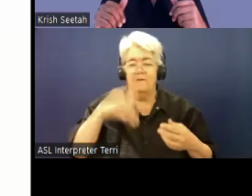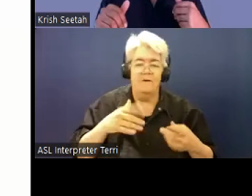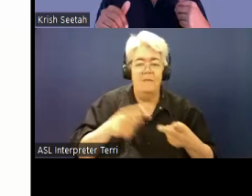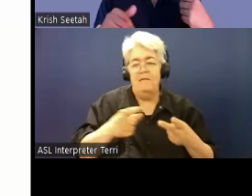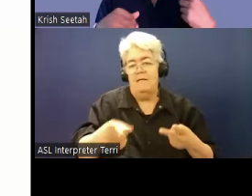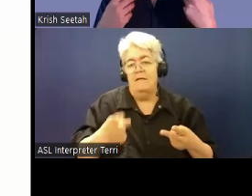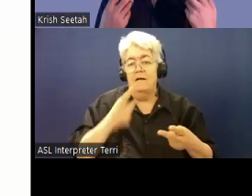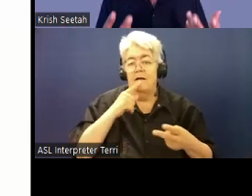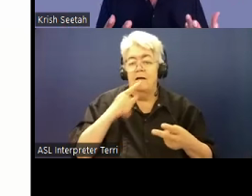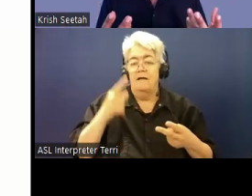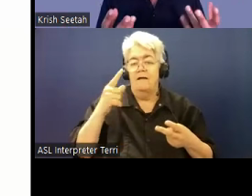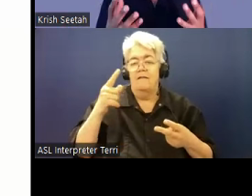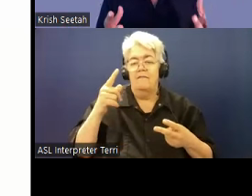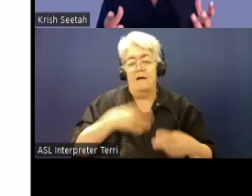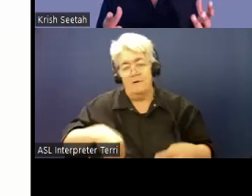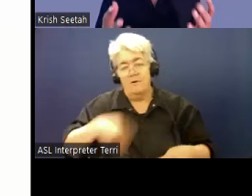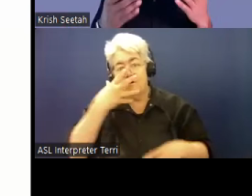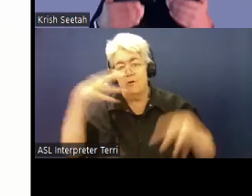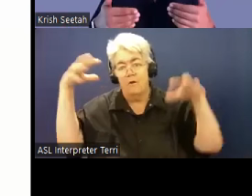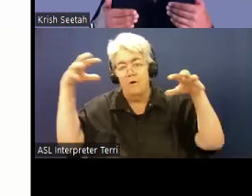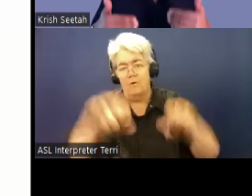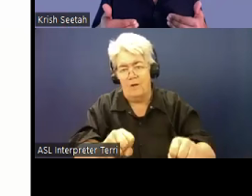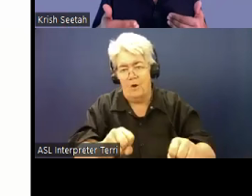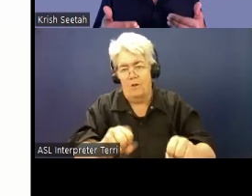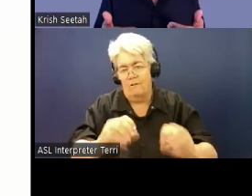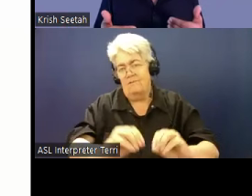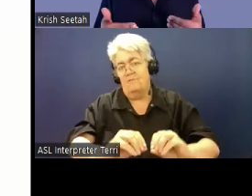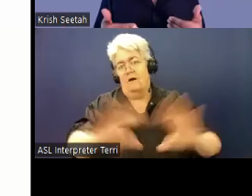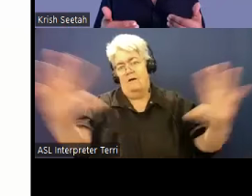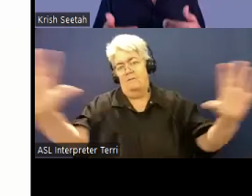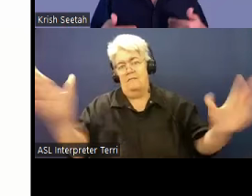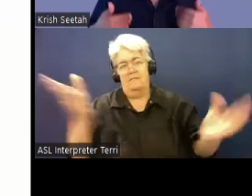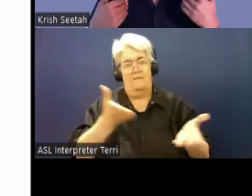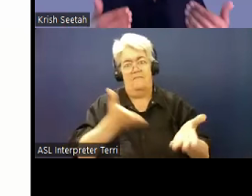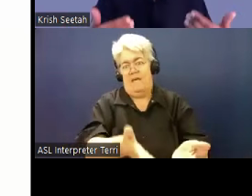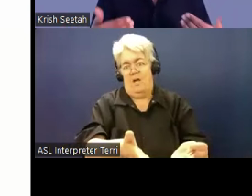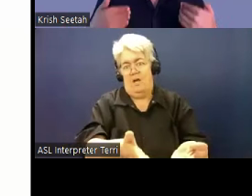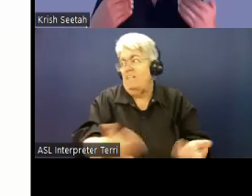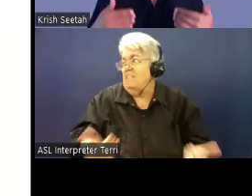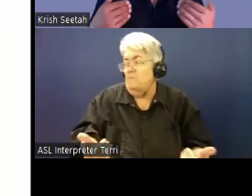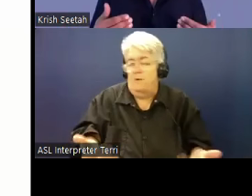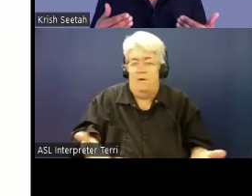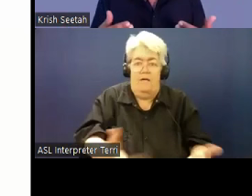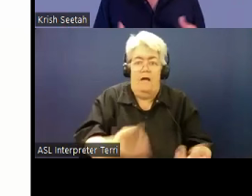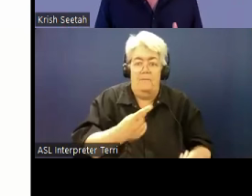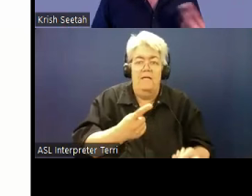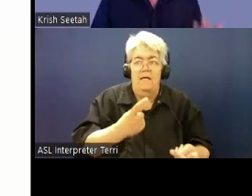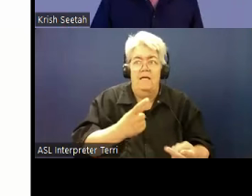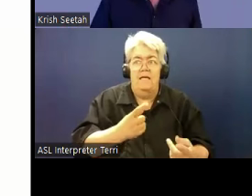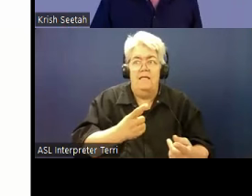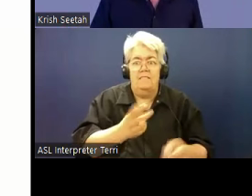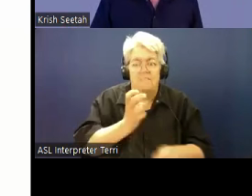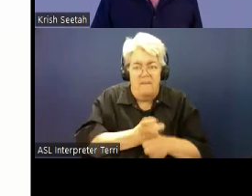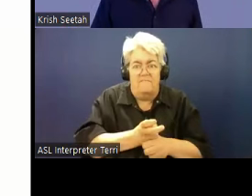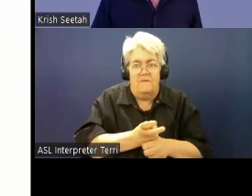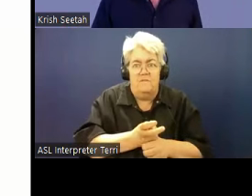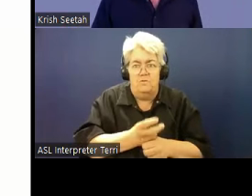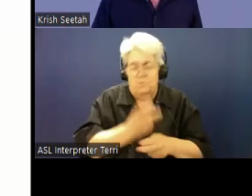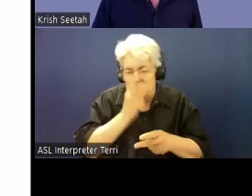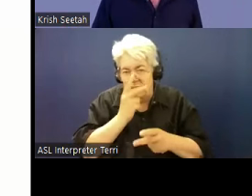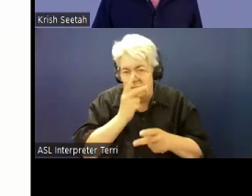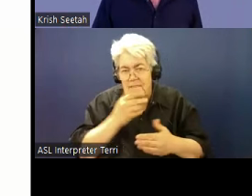context is very present in even contemporary archaeological work, which is why it's always an effort for us to try and, you know,